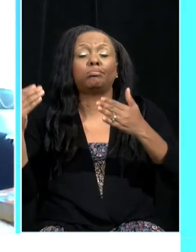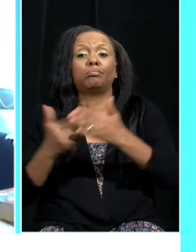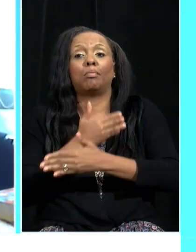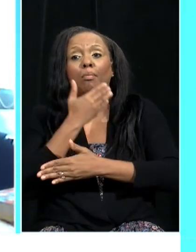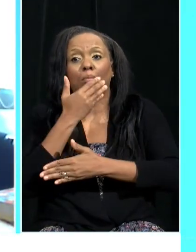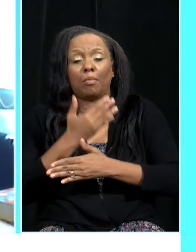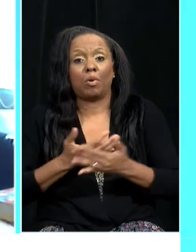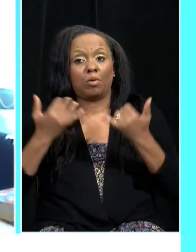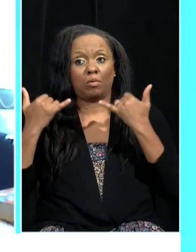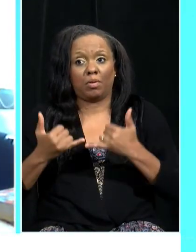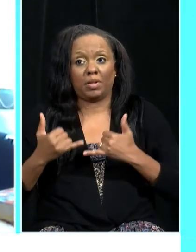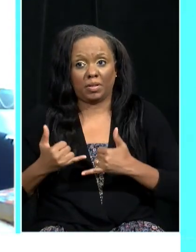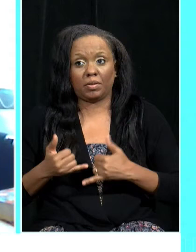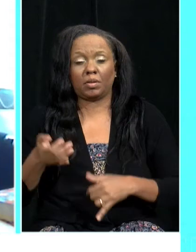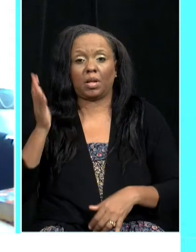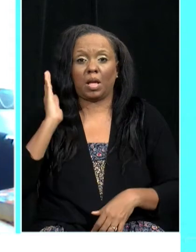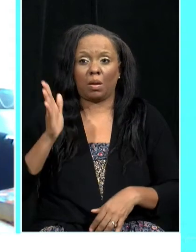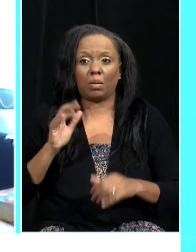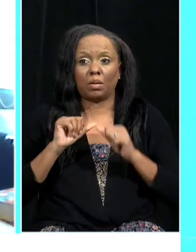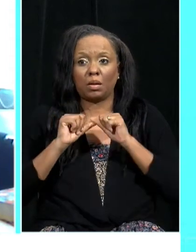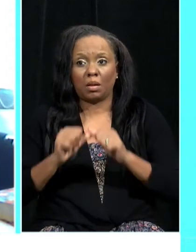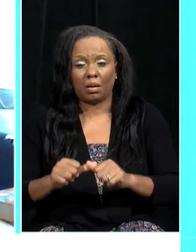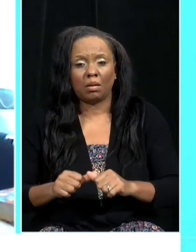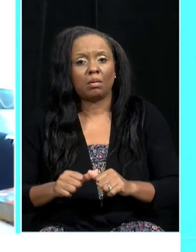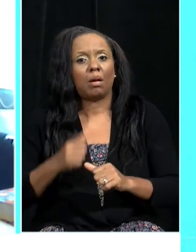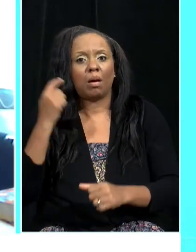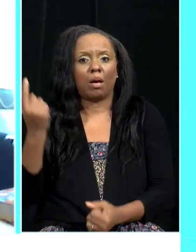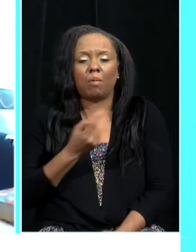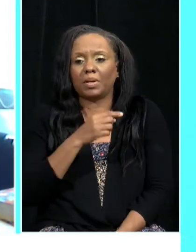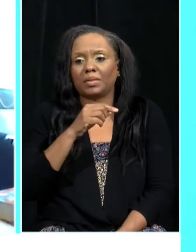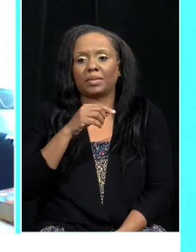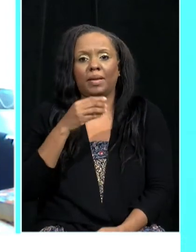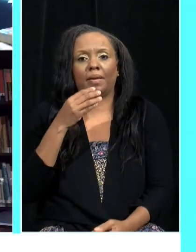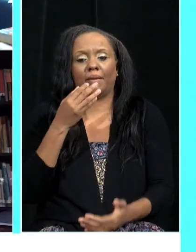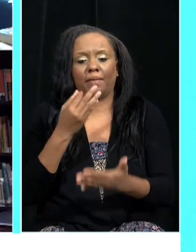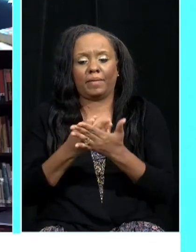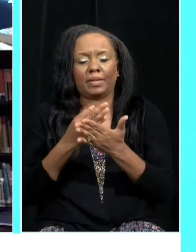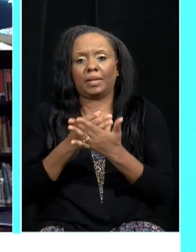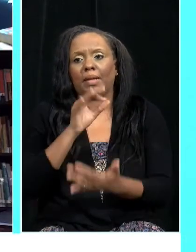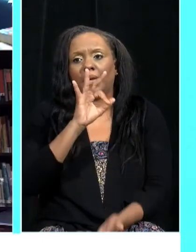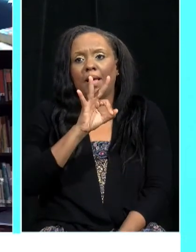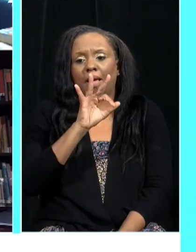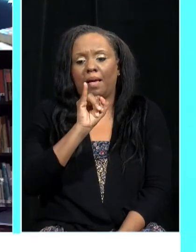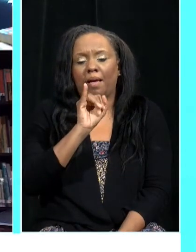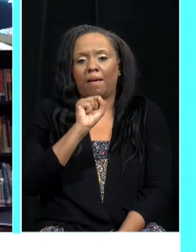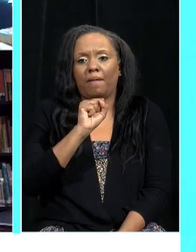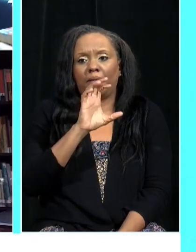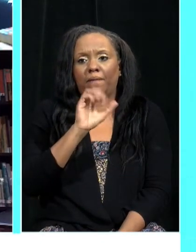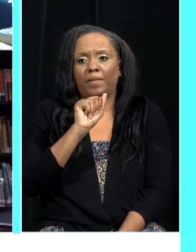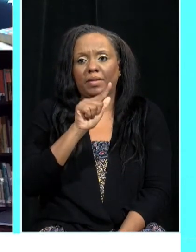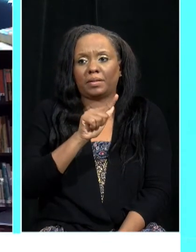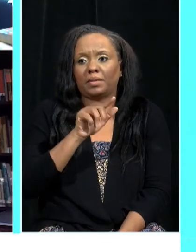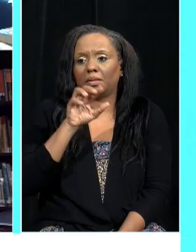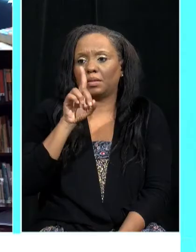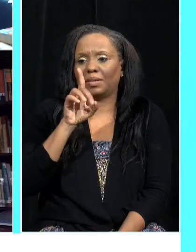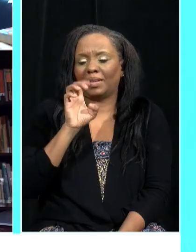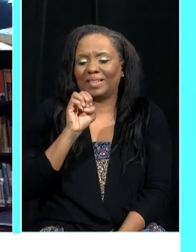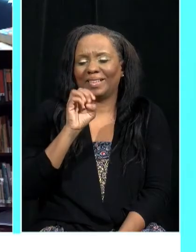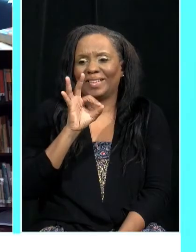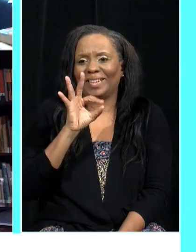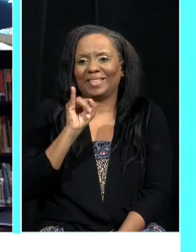pandemic, they will continue to run fiscal deficits. Um, this insistence that we, with a